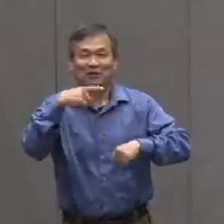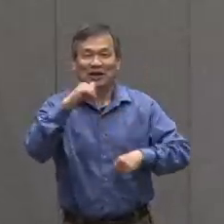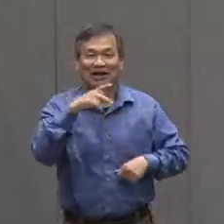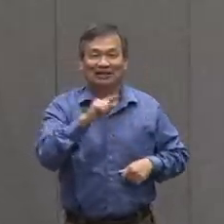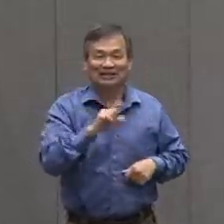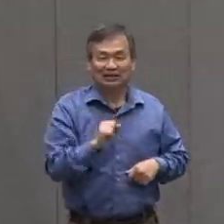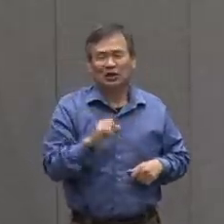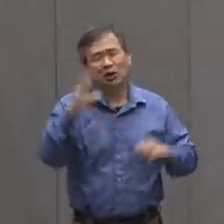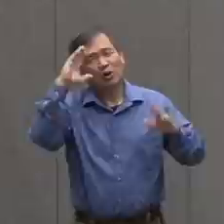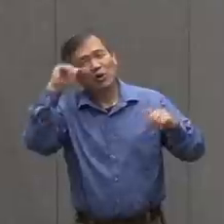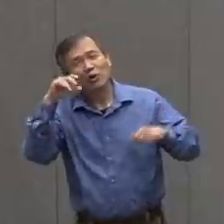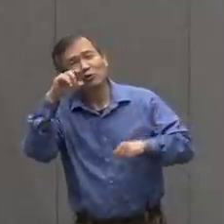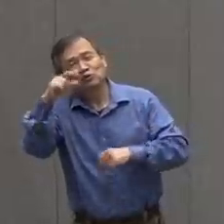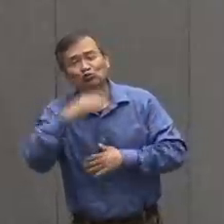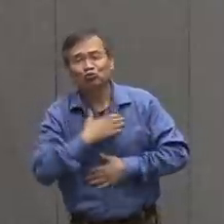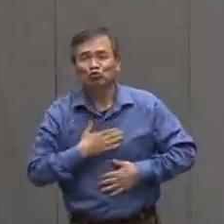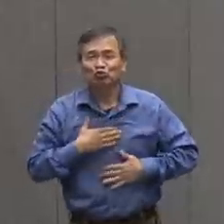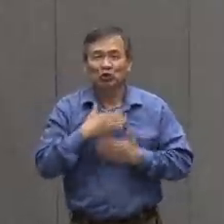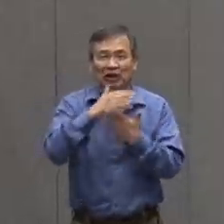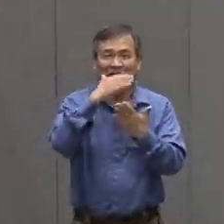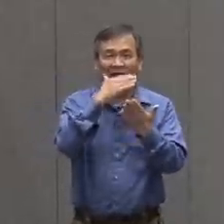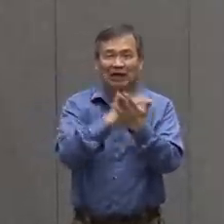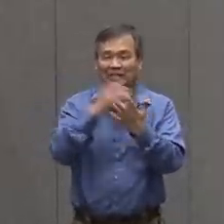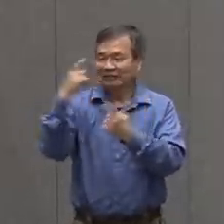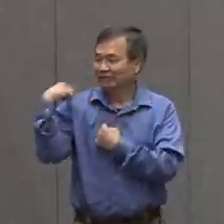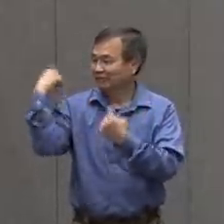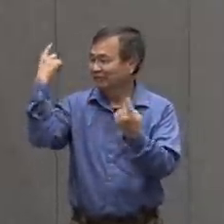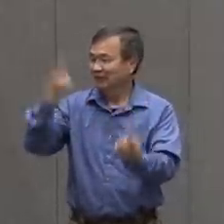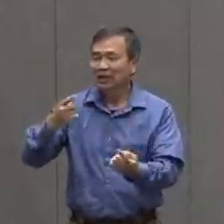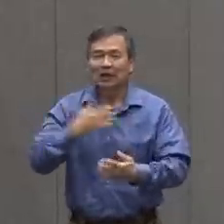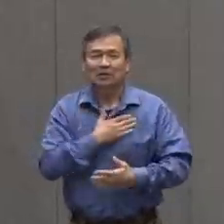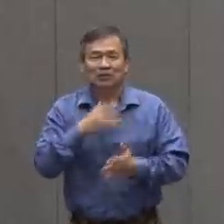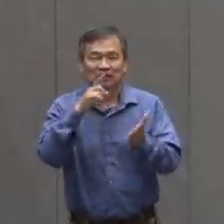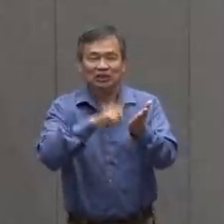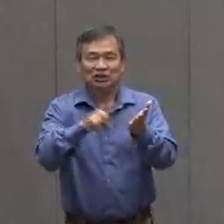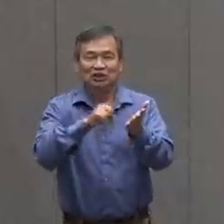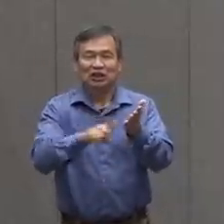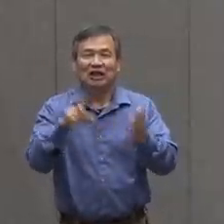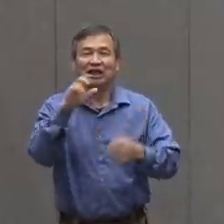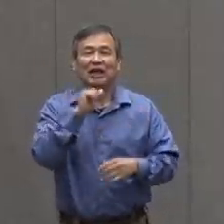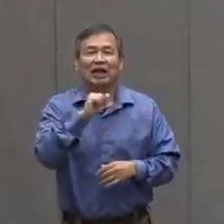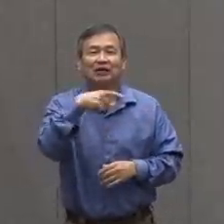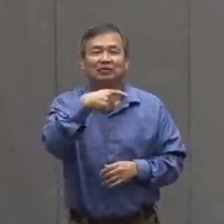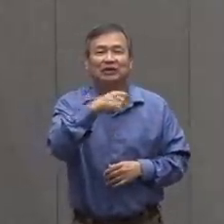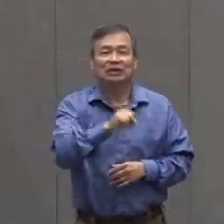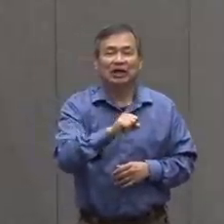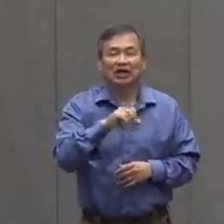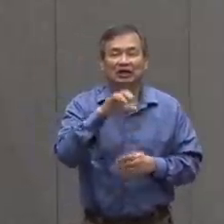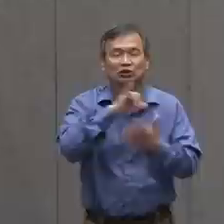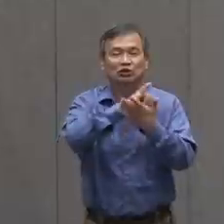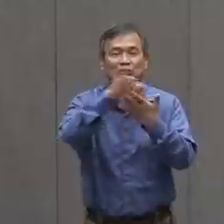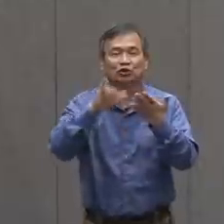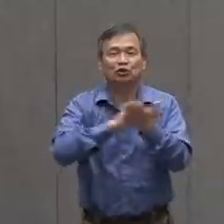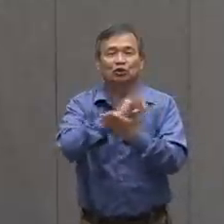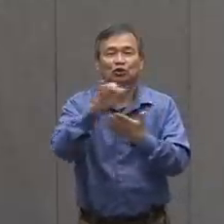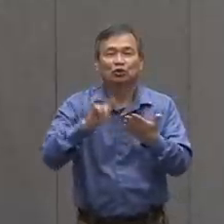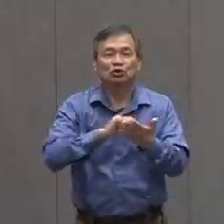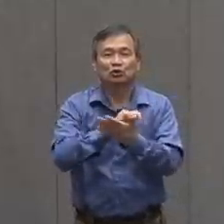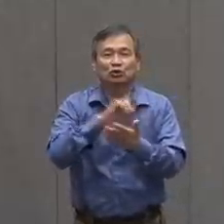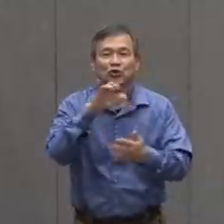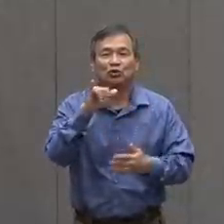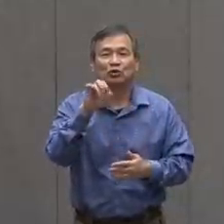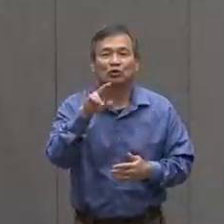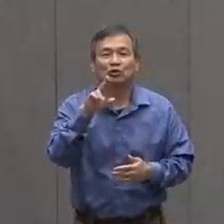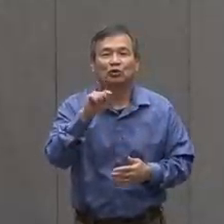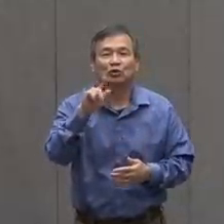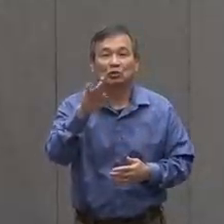different lessons that we've brought put together for you. Please check out APS YouTube if you happen to miss any of our